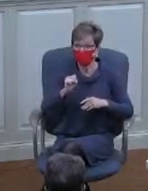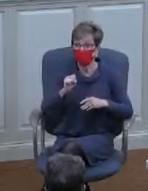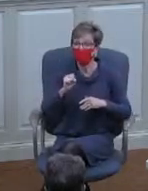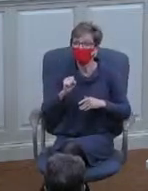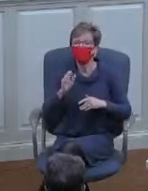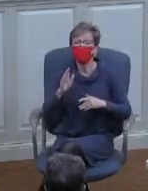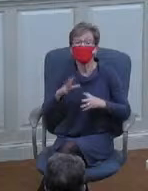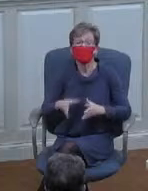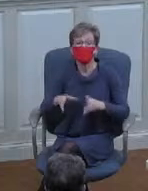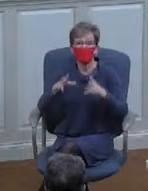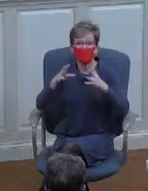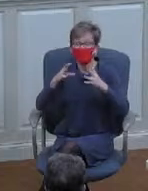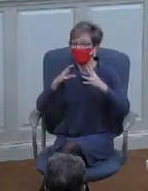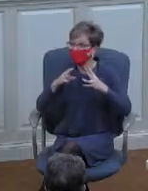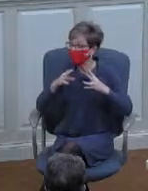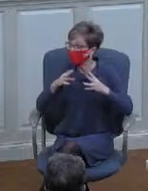the